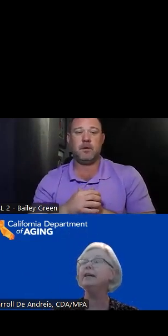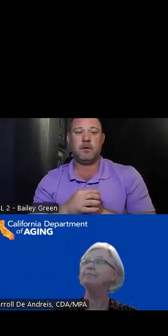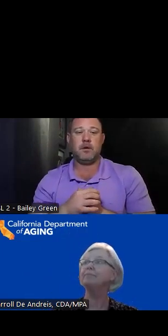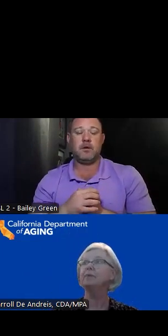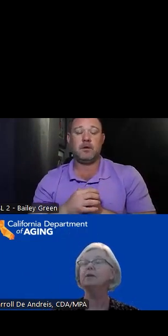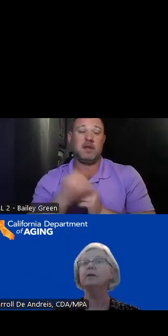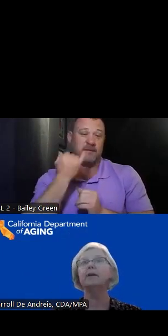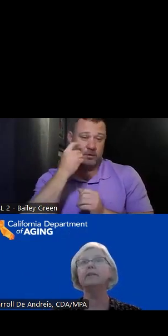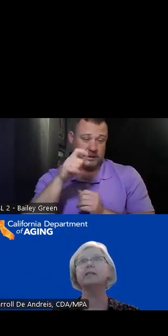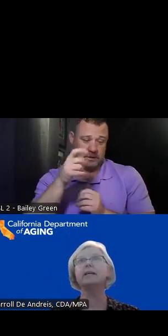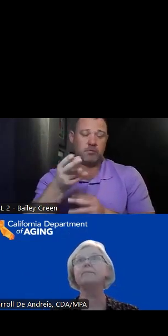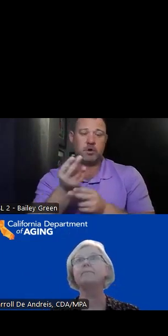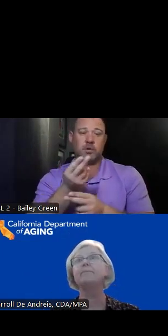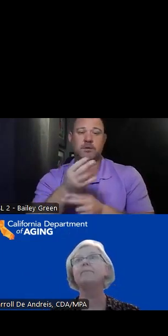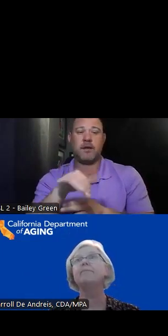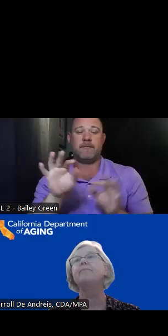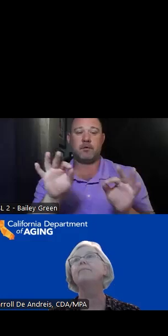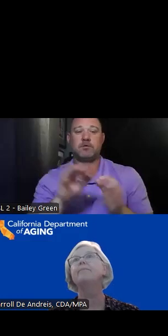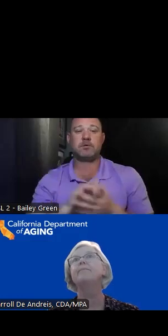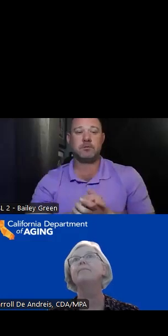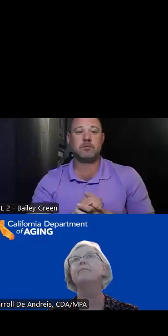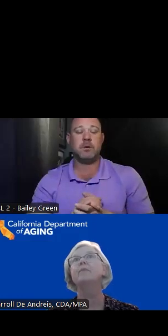if you need that. Next slide.